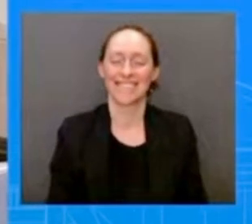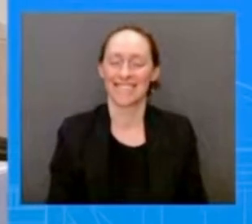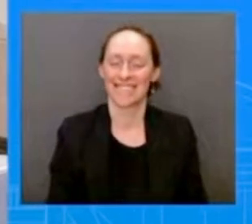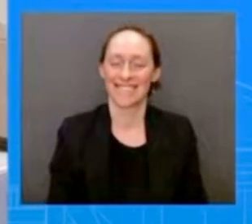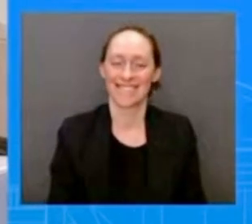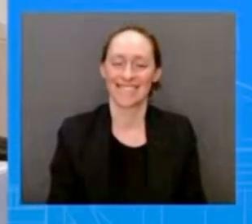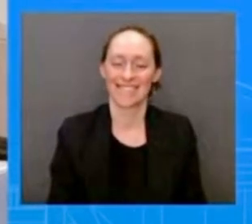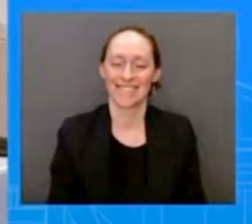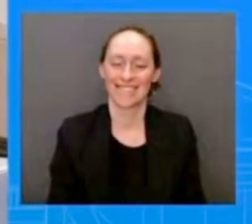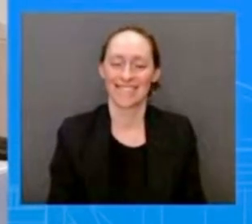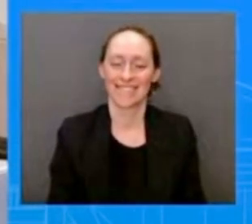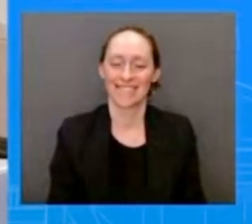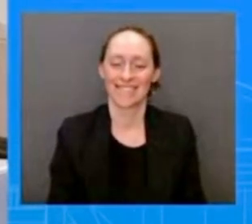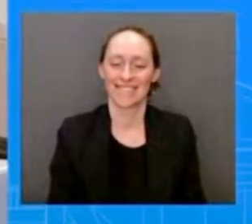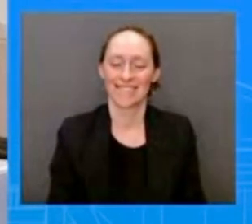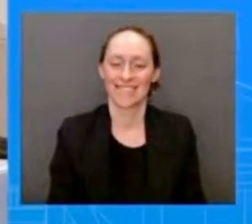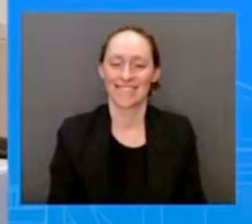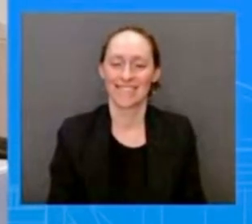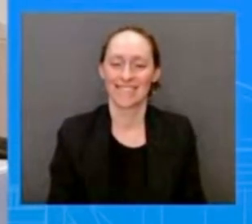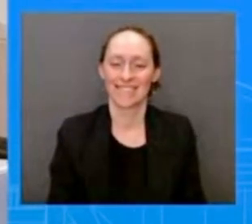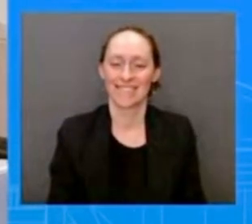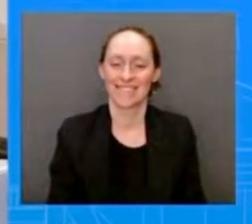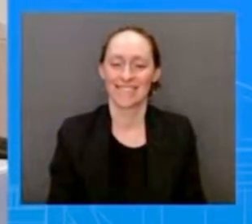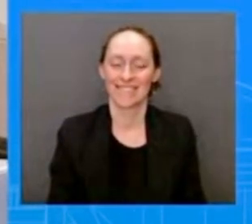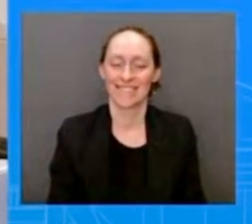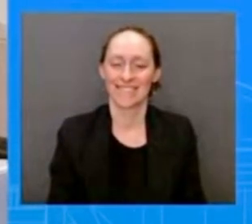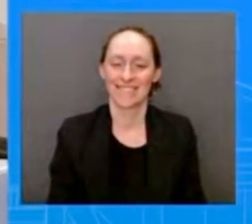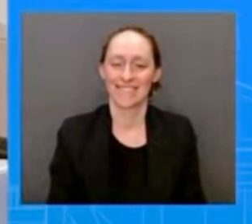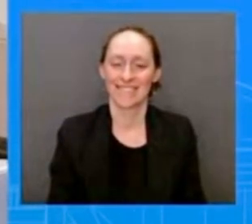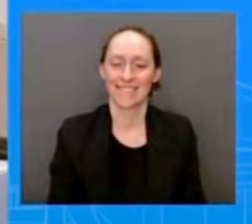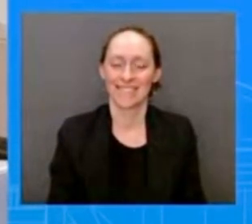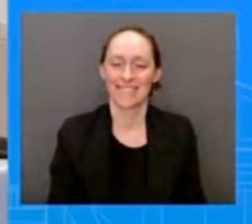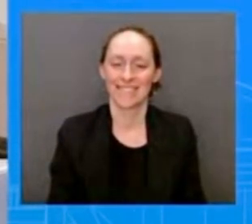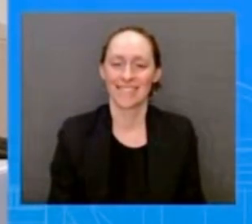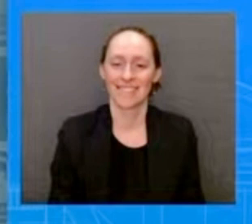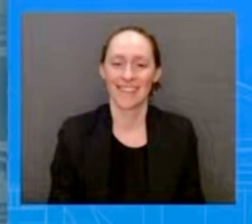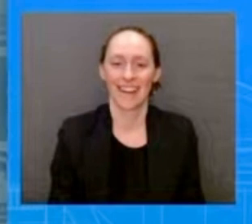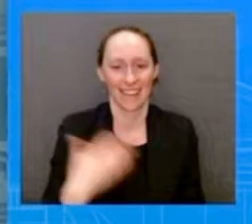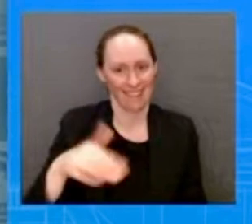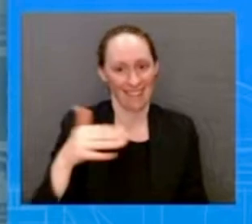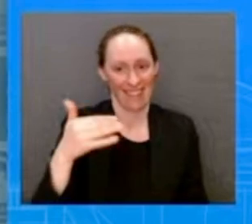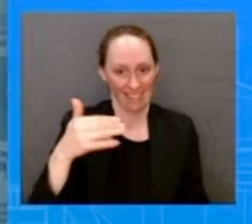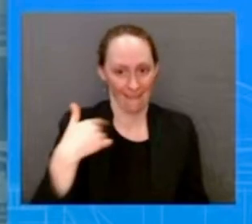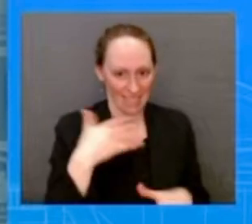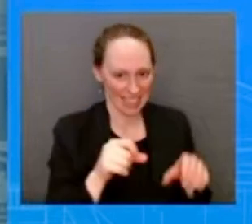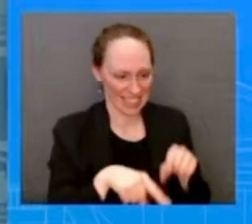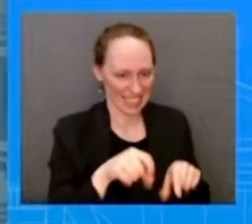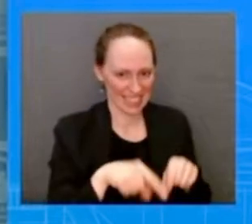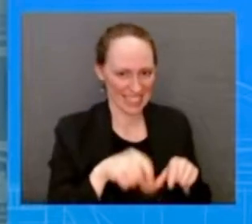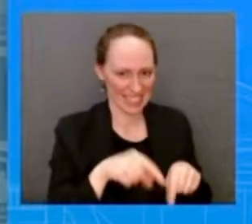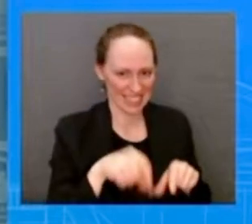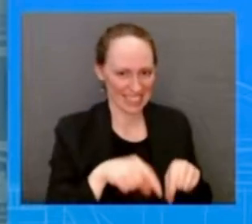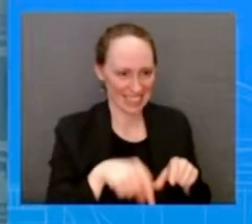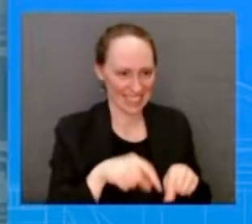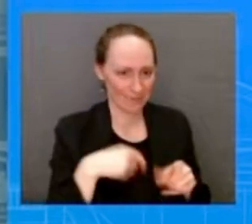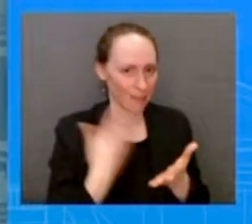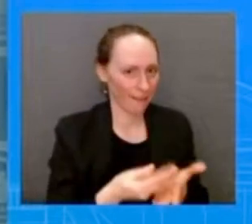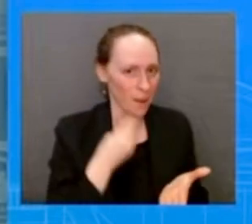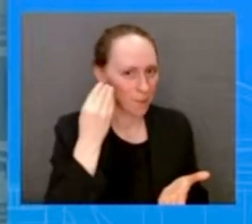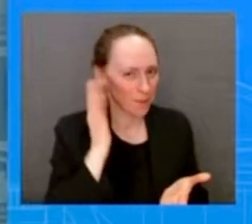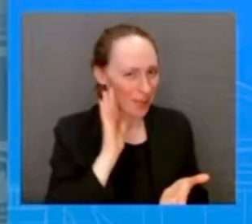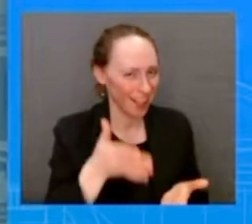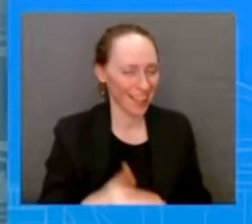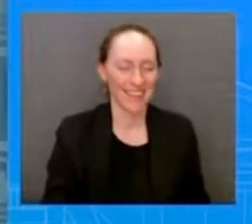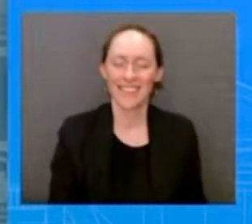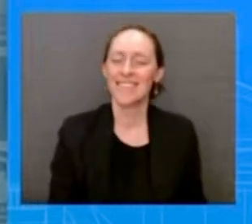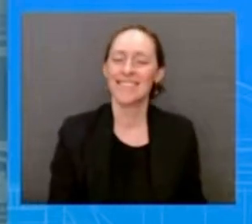I do have a lot of hard questions for her when I get home. Oh. Are they hard or are they seriously hard